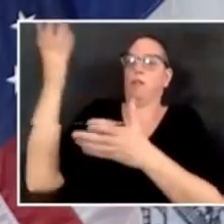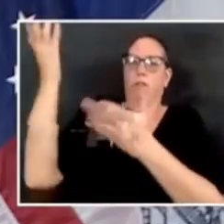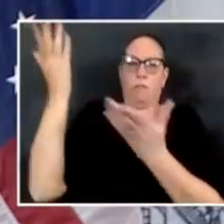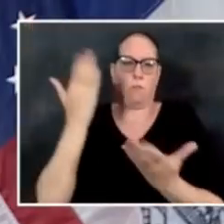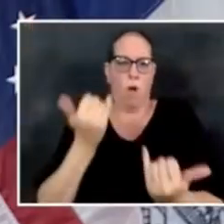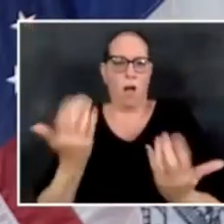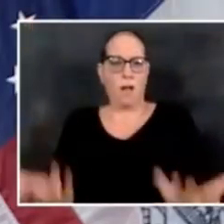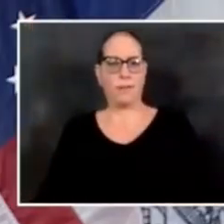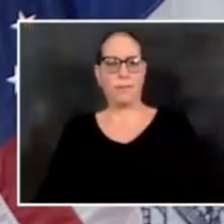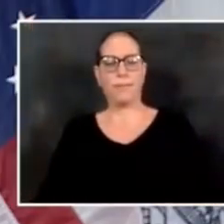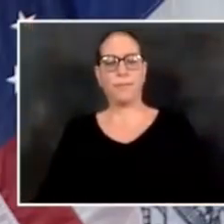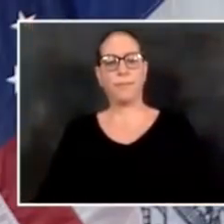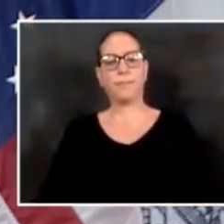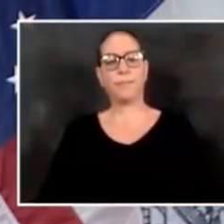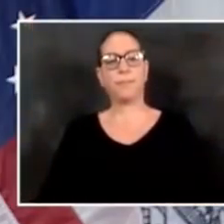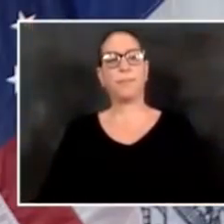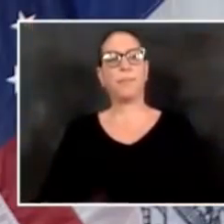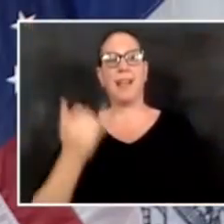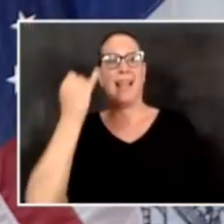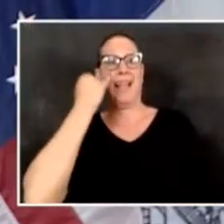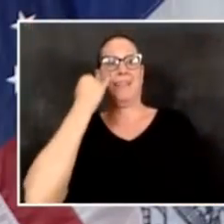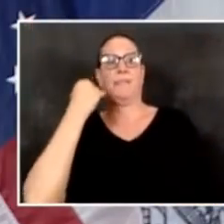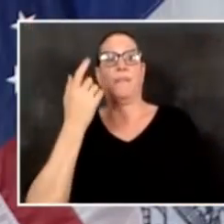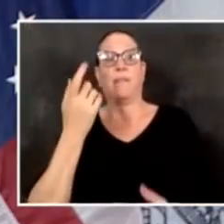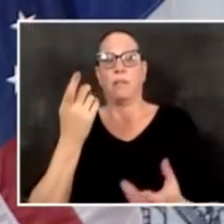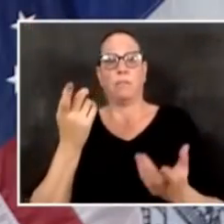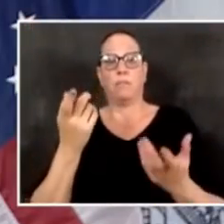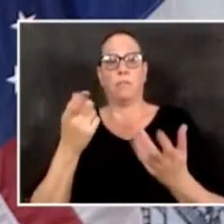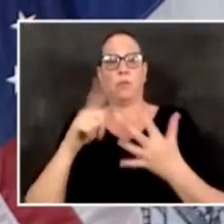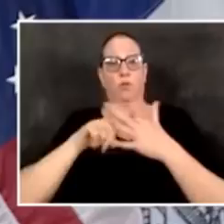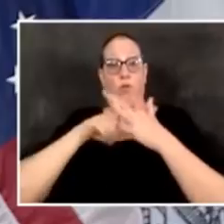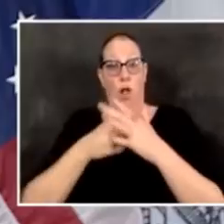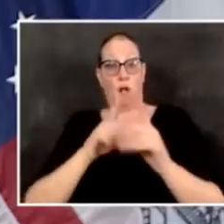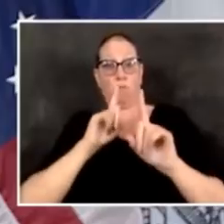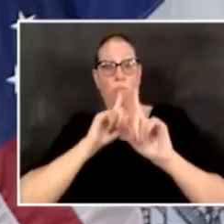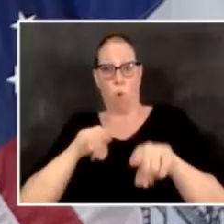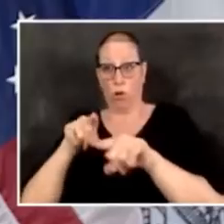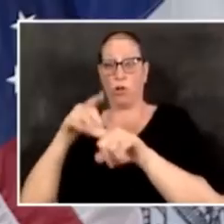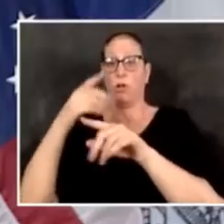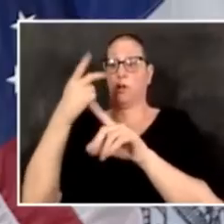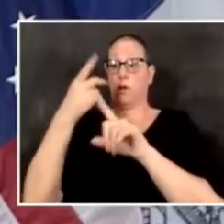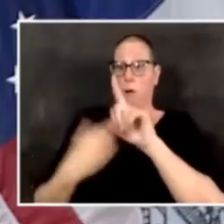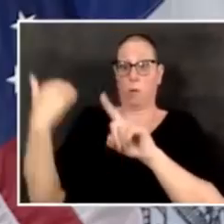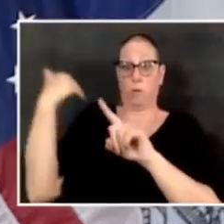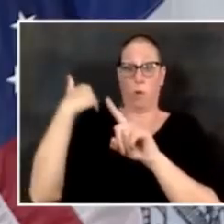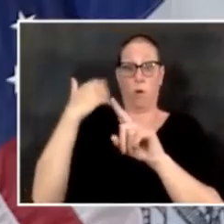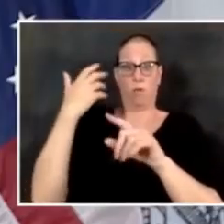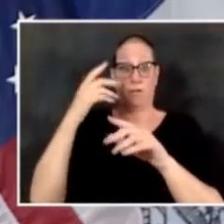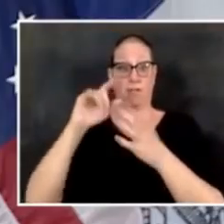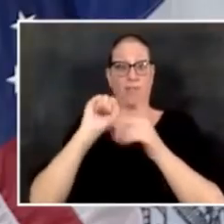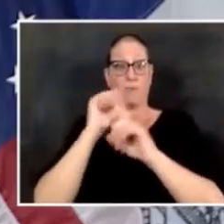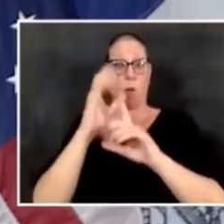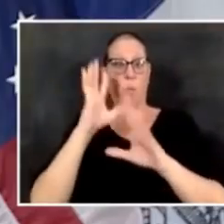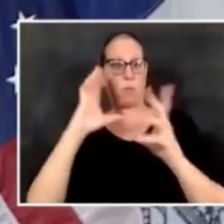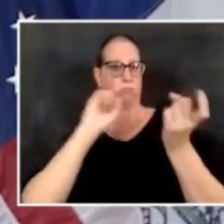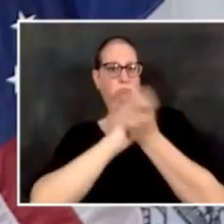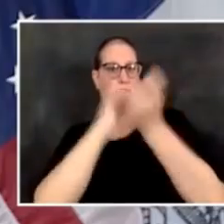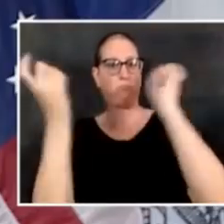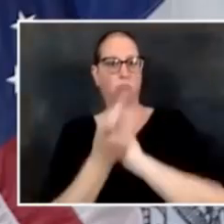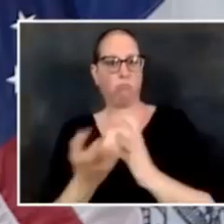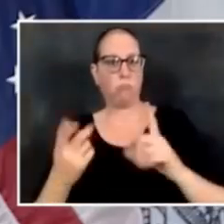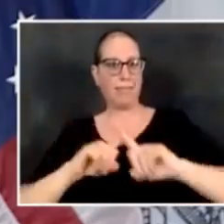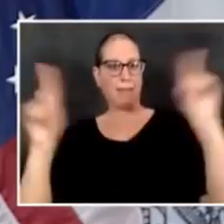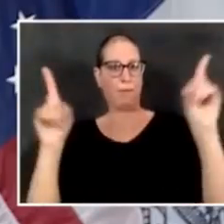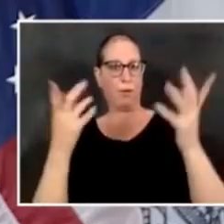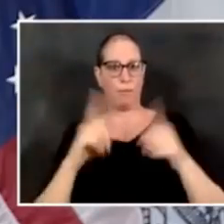months ahead. We still don't see that. It's absolutely, I just can't understand it for the life of me. But that said, we're going to keep working with the labs, and I